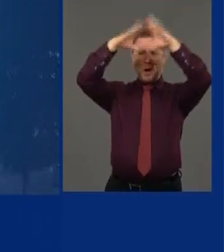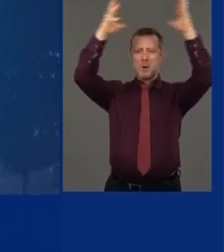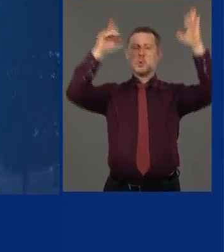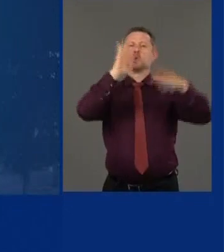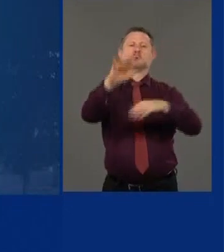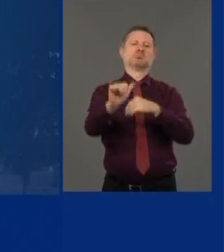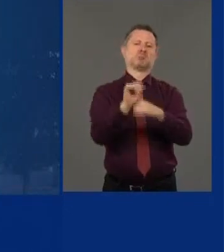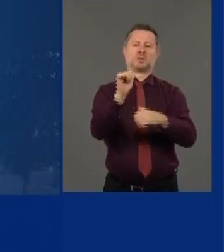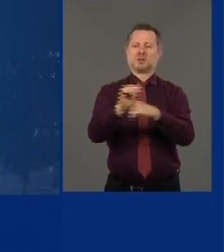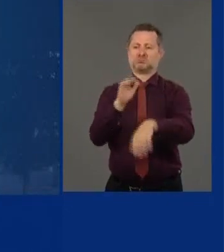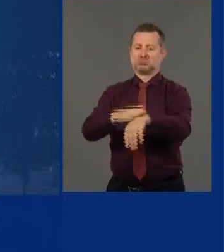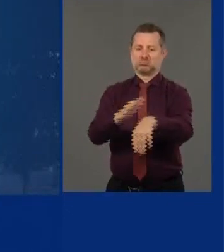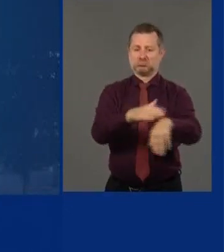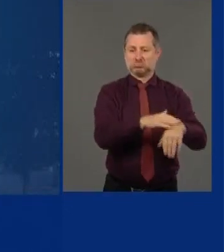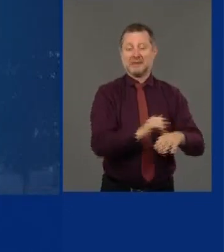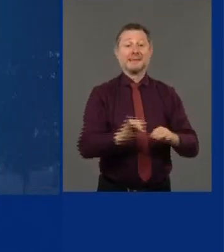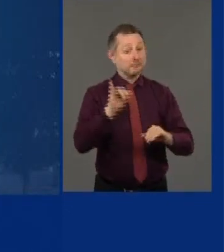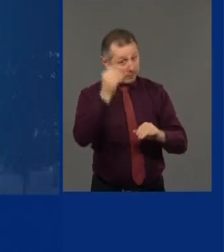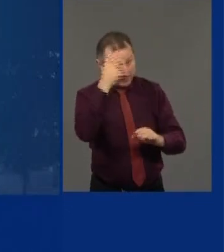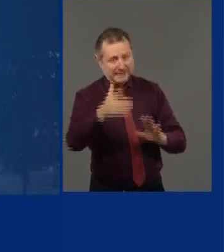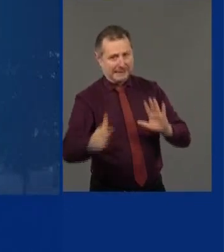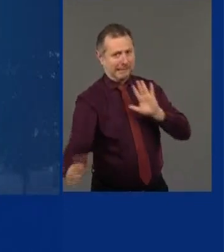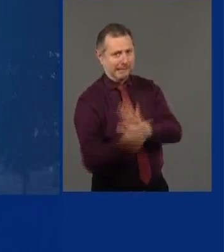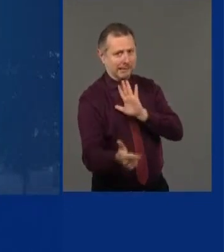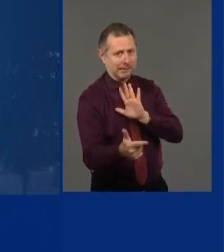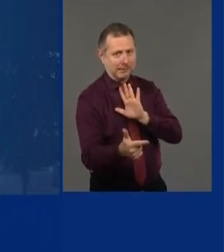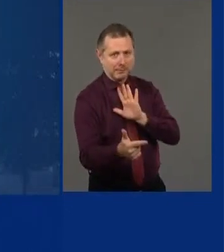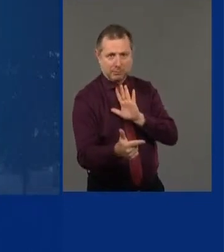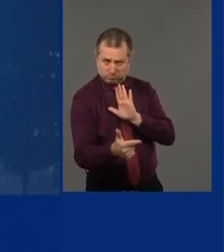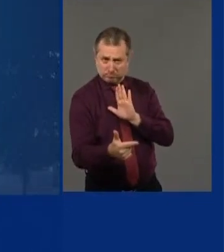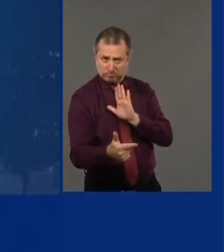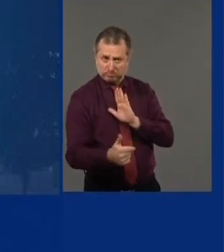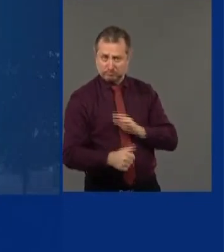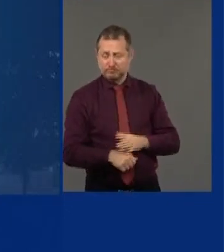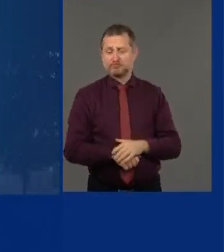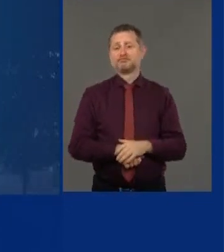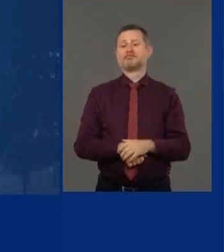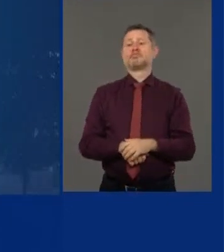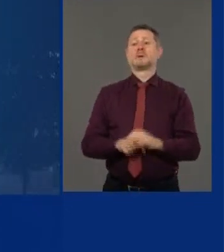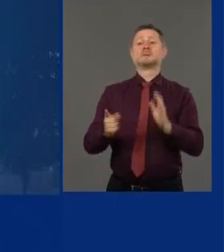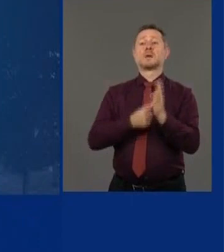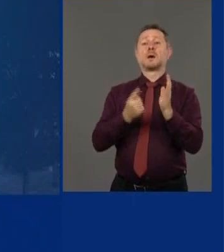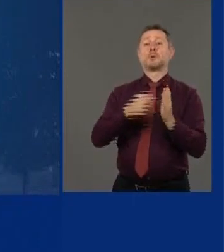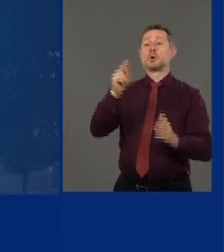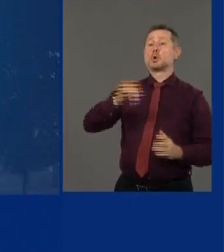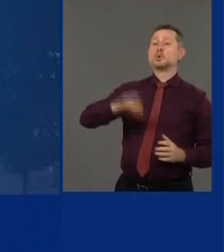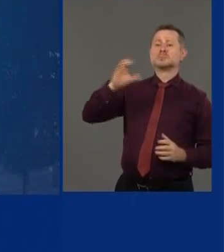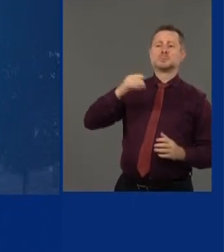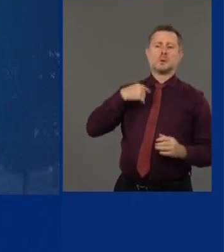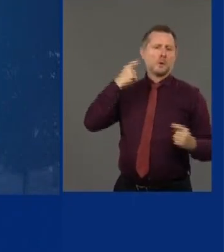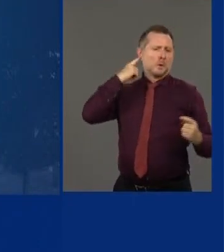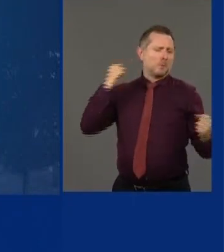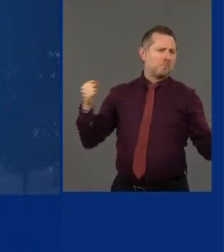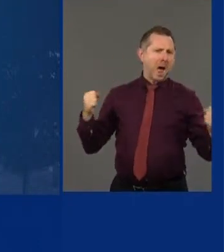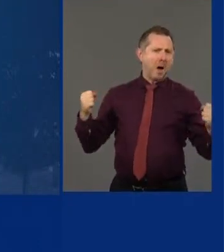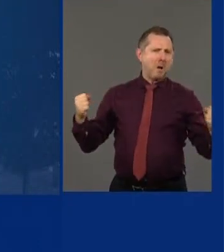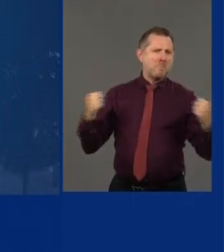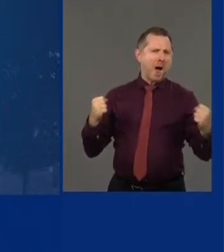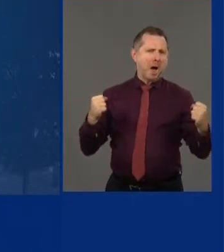are illegal. Fireworks are illegal. Some nights in New York City, it sounds like the Wild West with